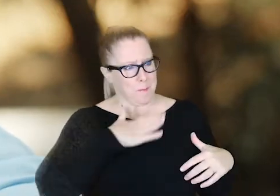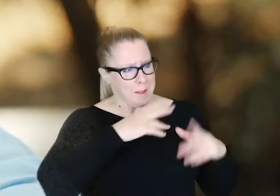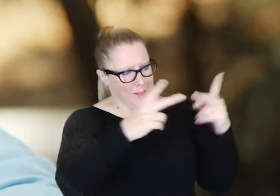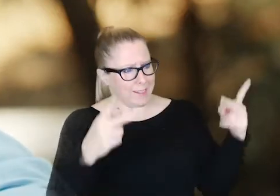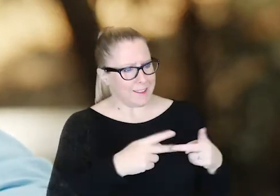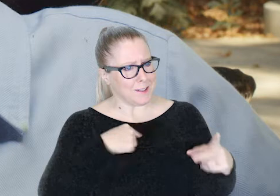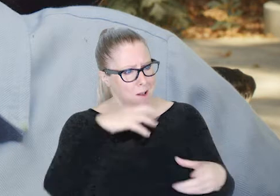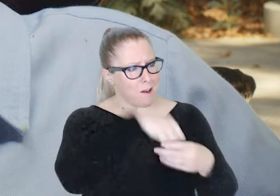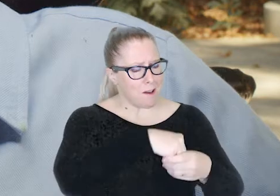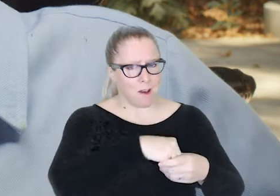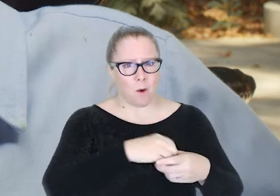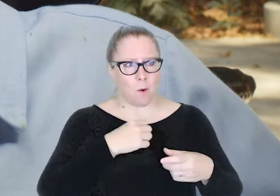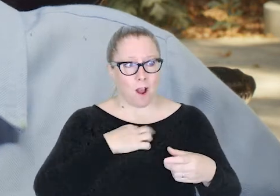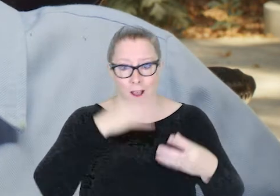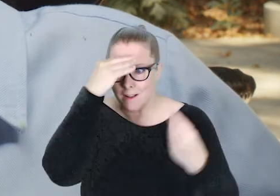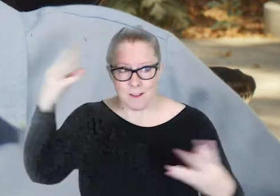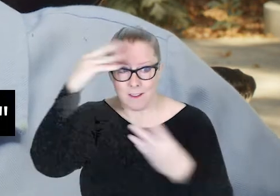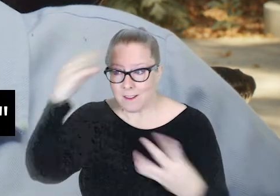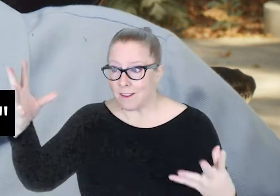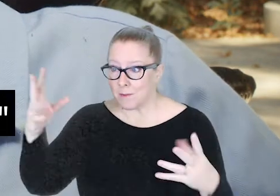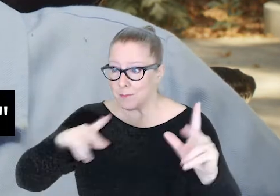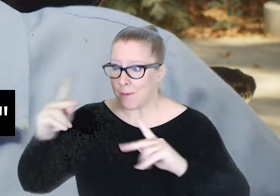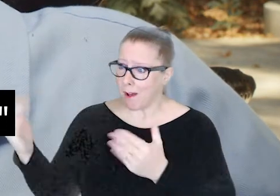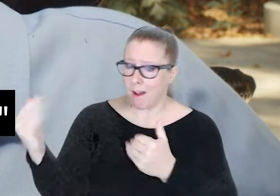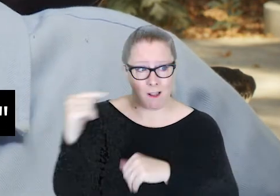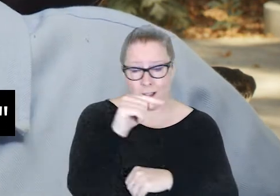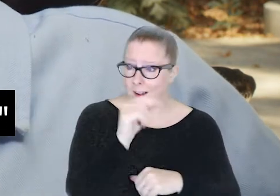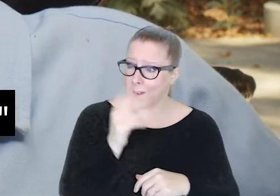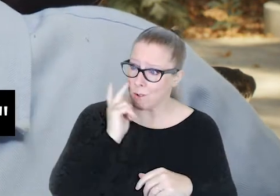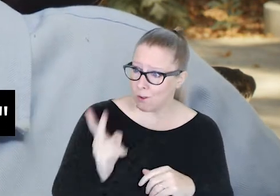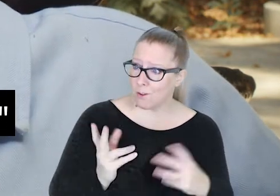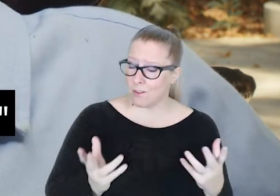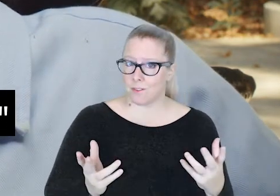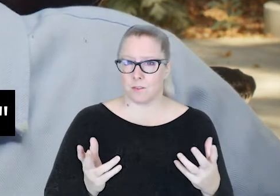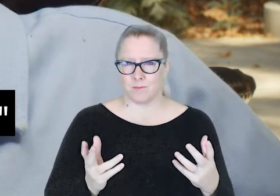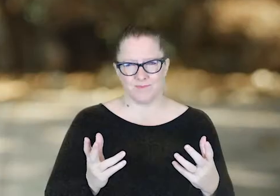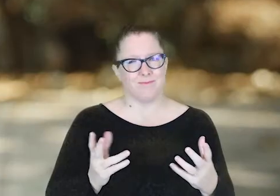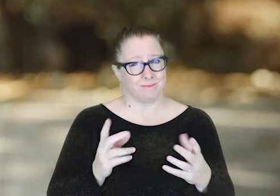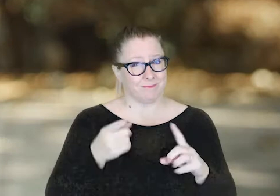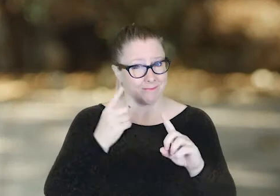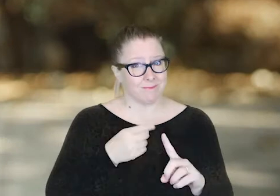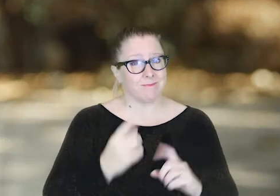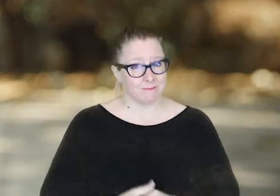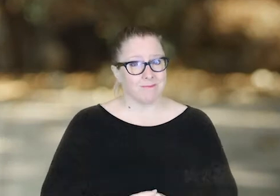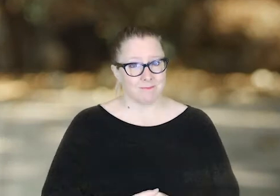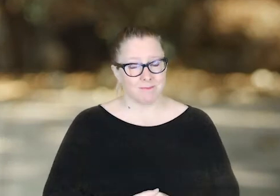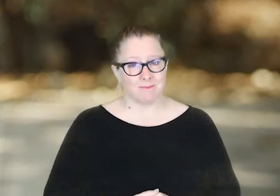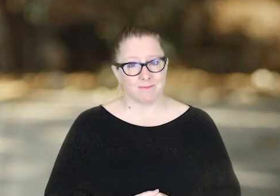I belong here. Or I can't wait to tell everybody about this great product or service. You get my